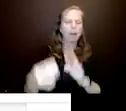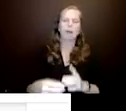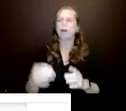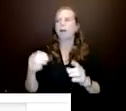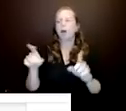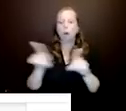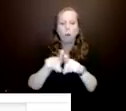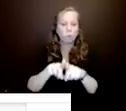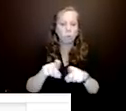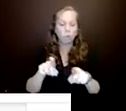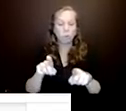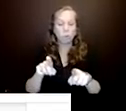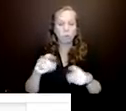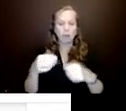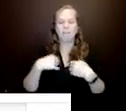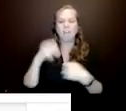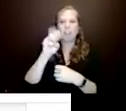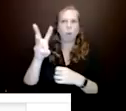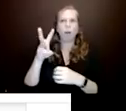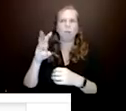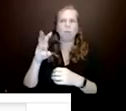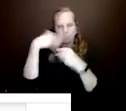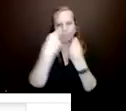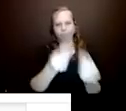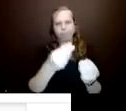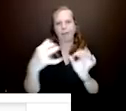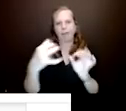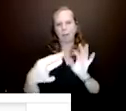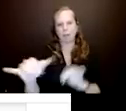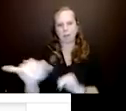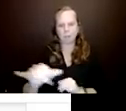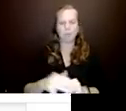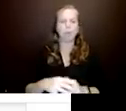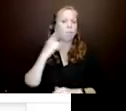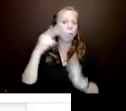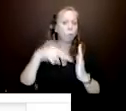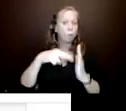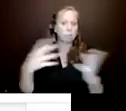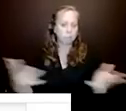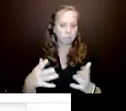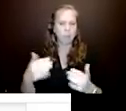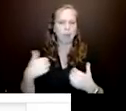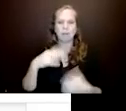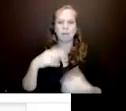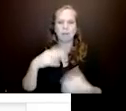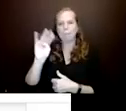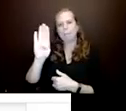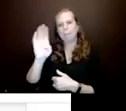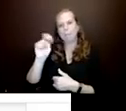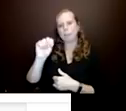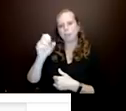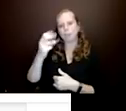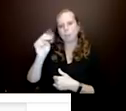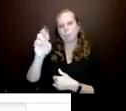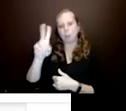be engaging with software that gives them feedback as well. For reading, we have a benchmark education system, which we have been